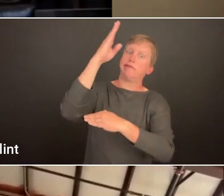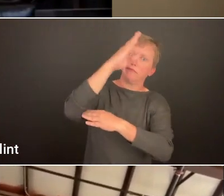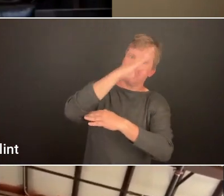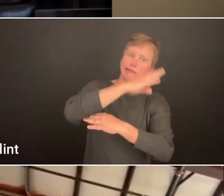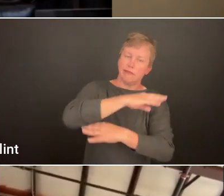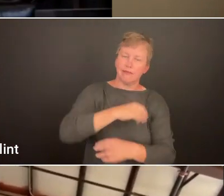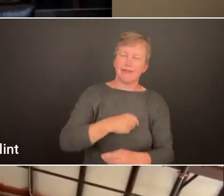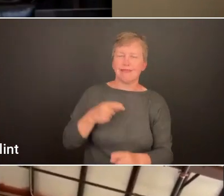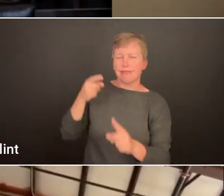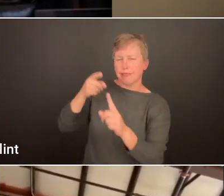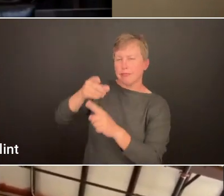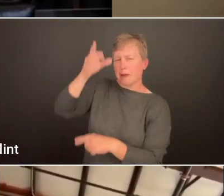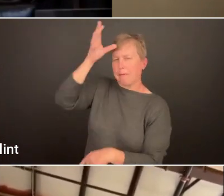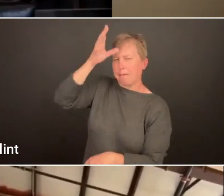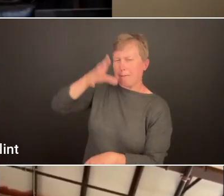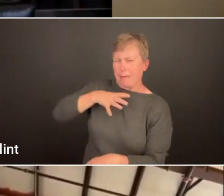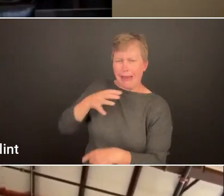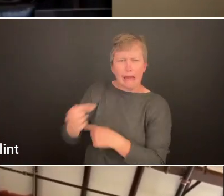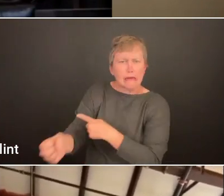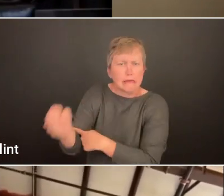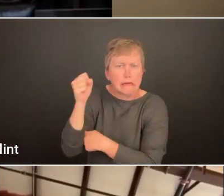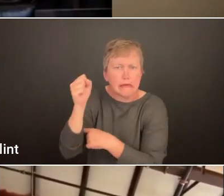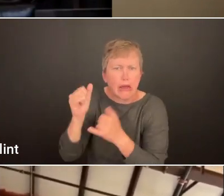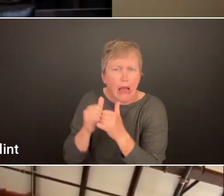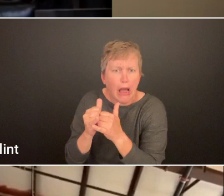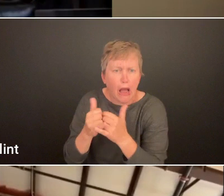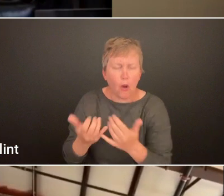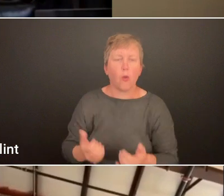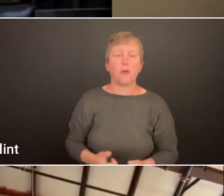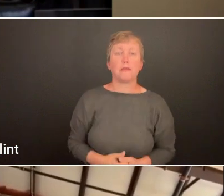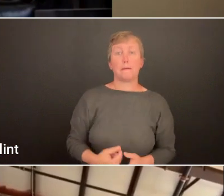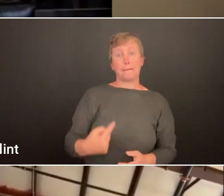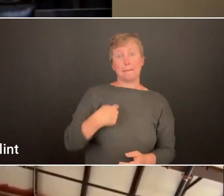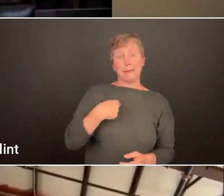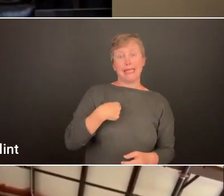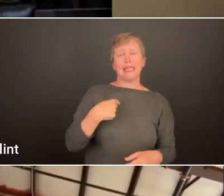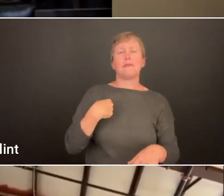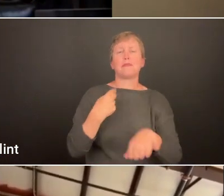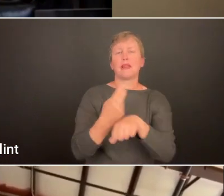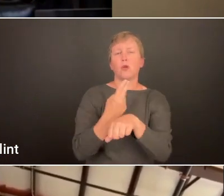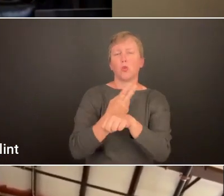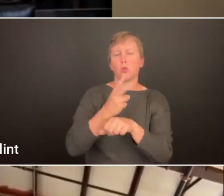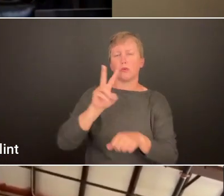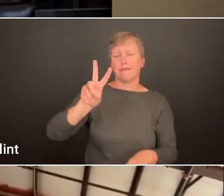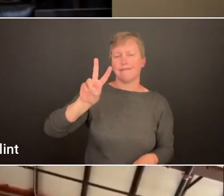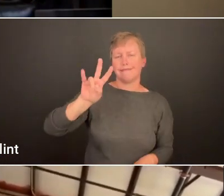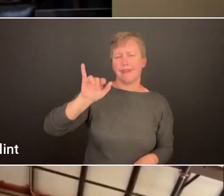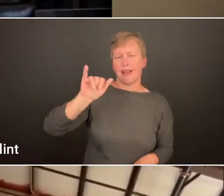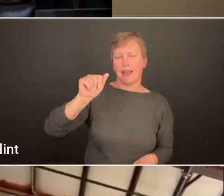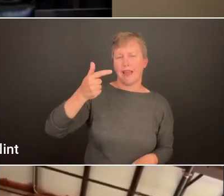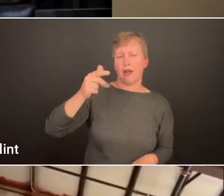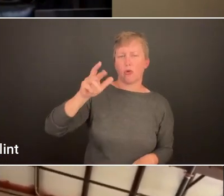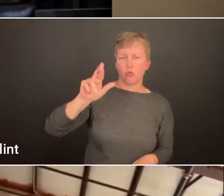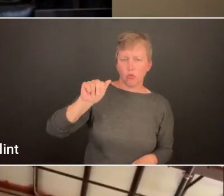day. And that is, for males, our emphasis. You know, I mean, it's like, how do you get an erection? Well,